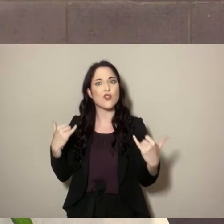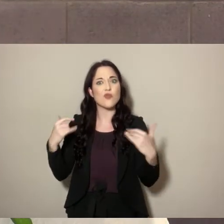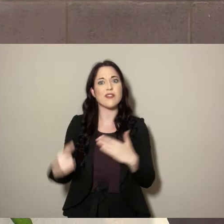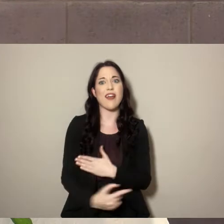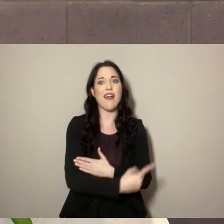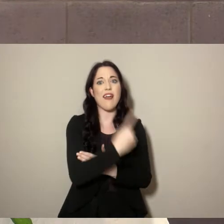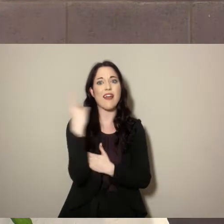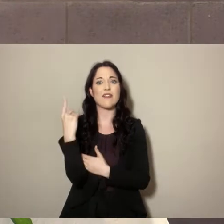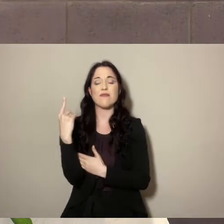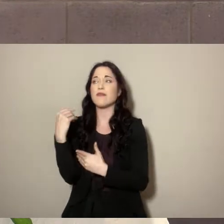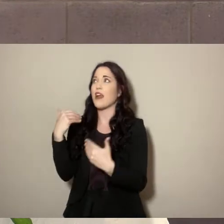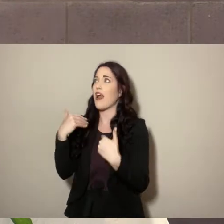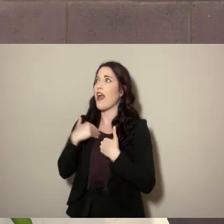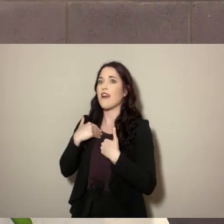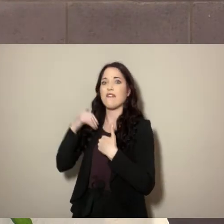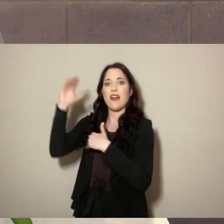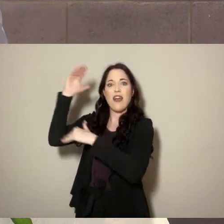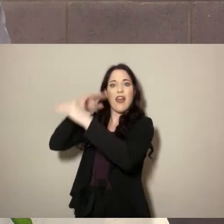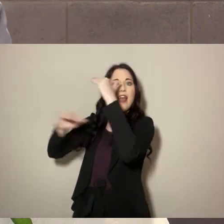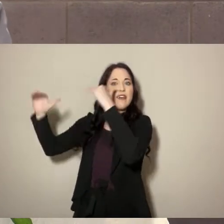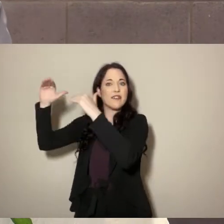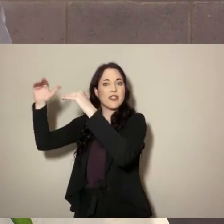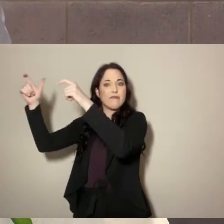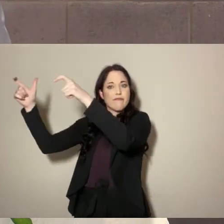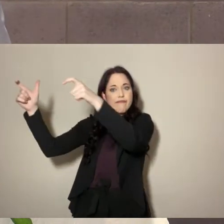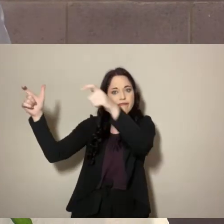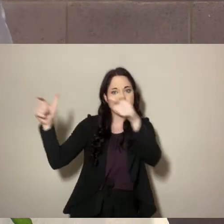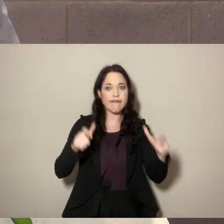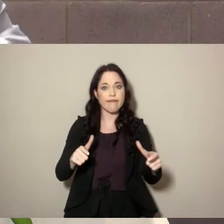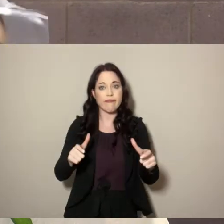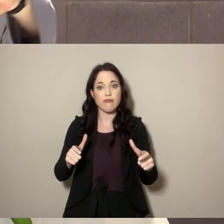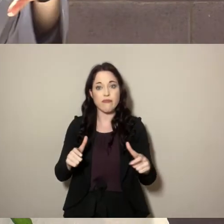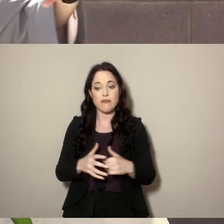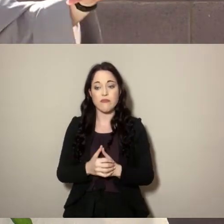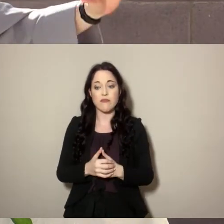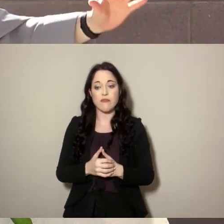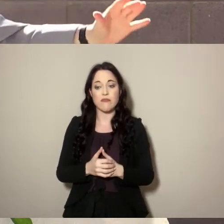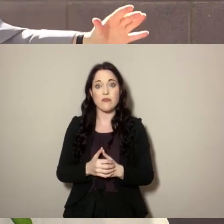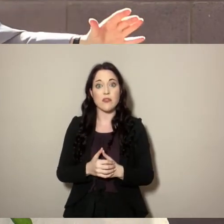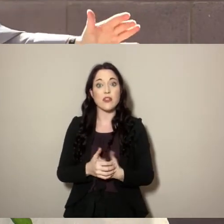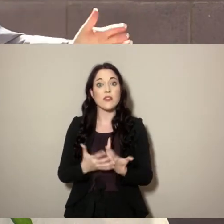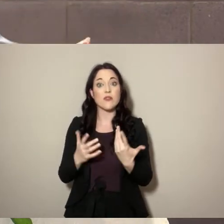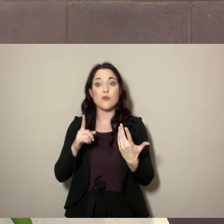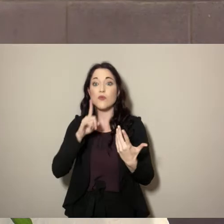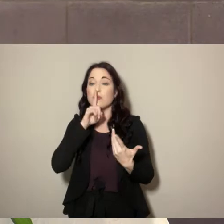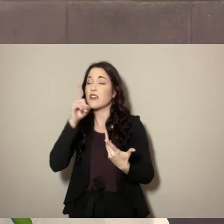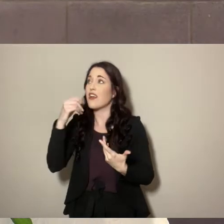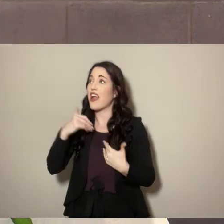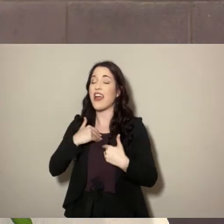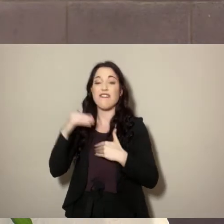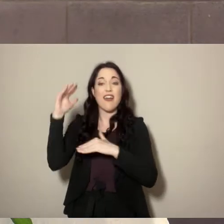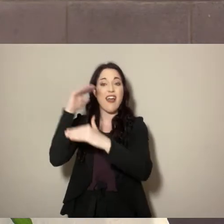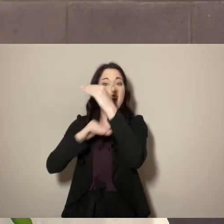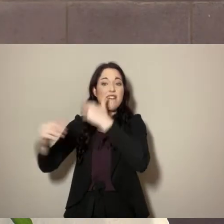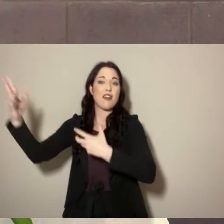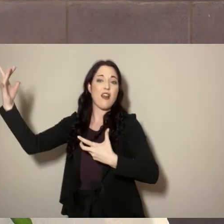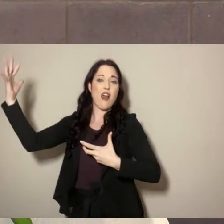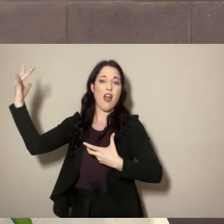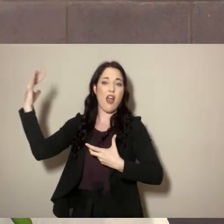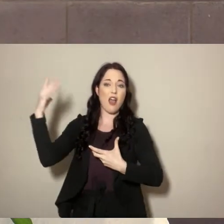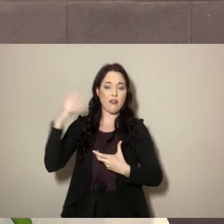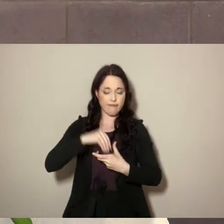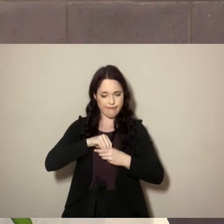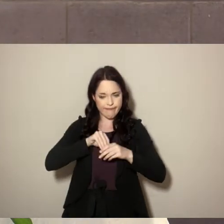bring heaven to earth. To bring heaven around us, and to bring heaven within